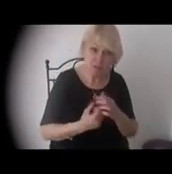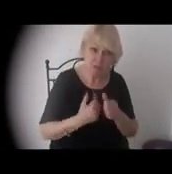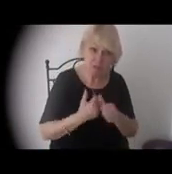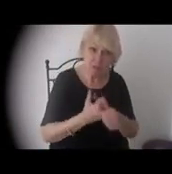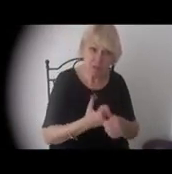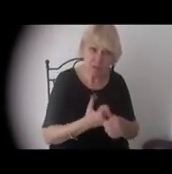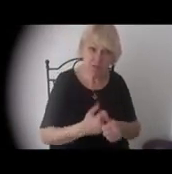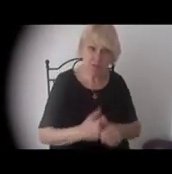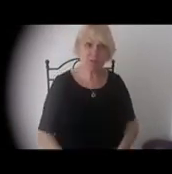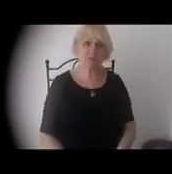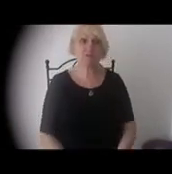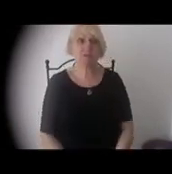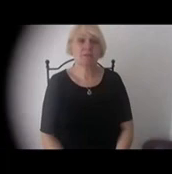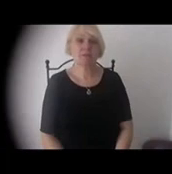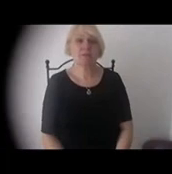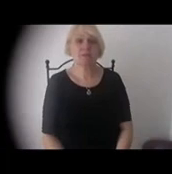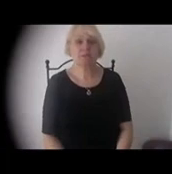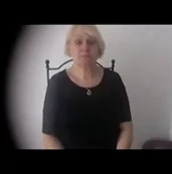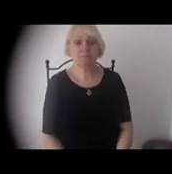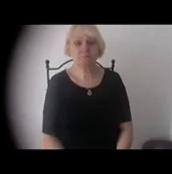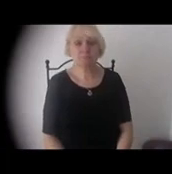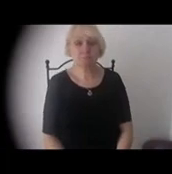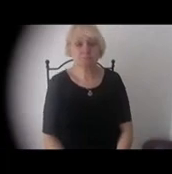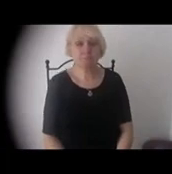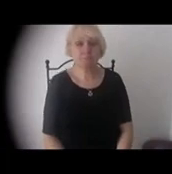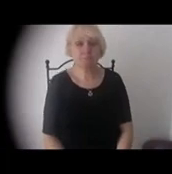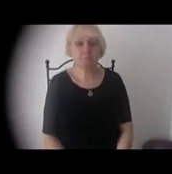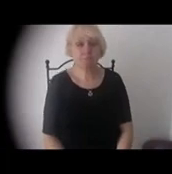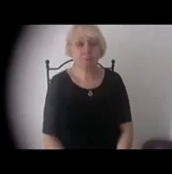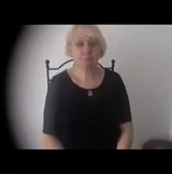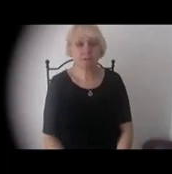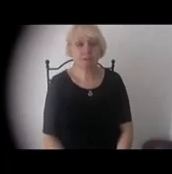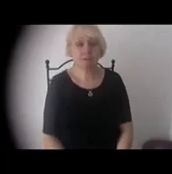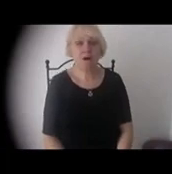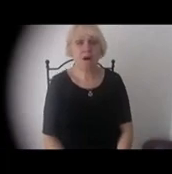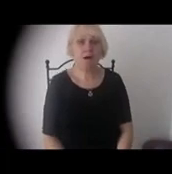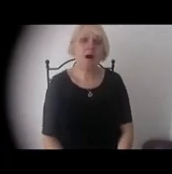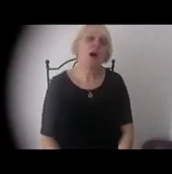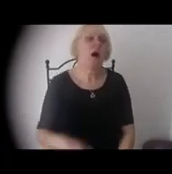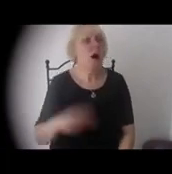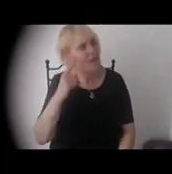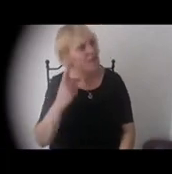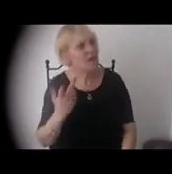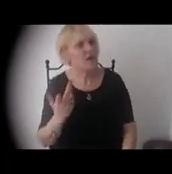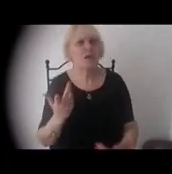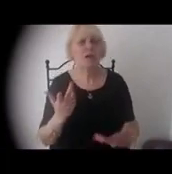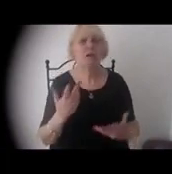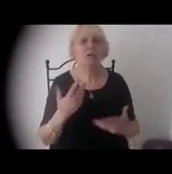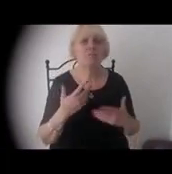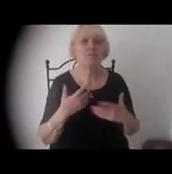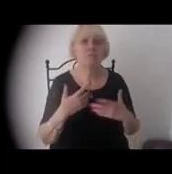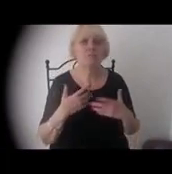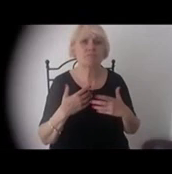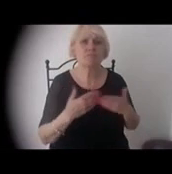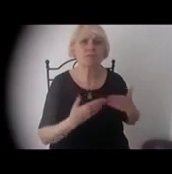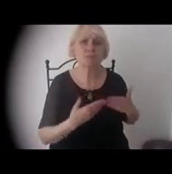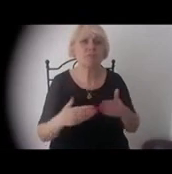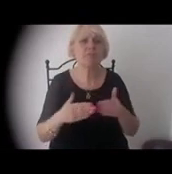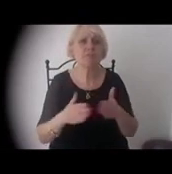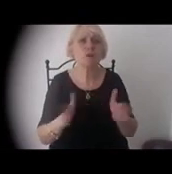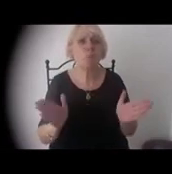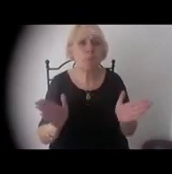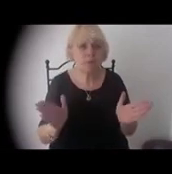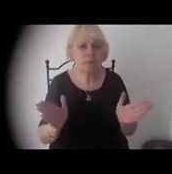think, I suppose at a general level, I think just being able to keep our services open and running